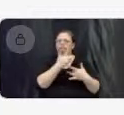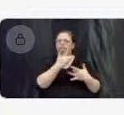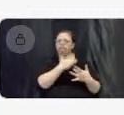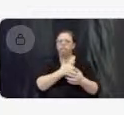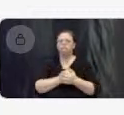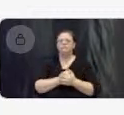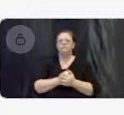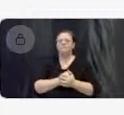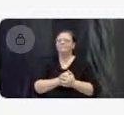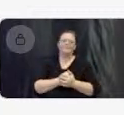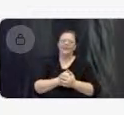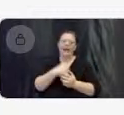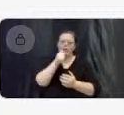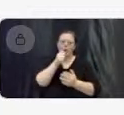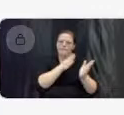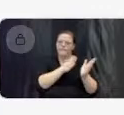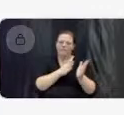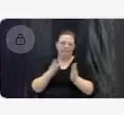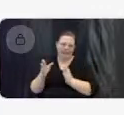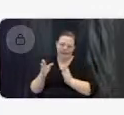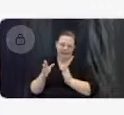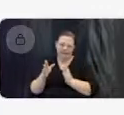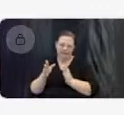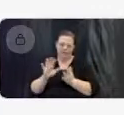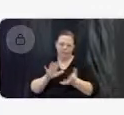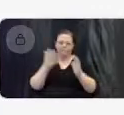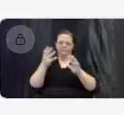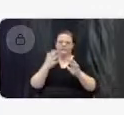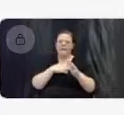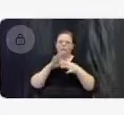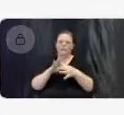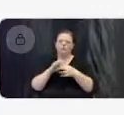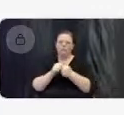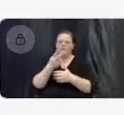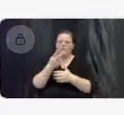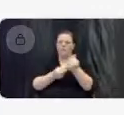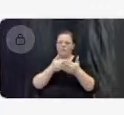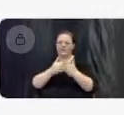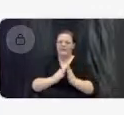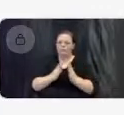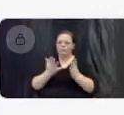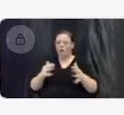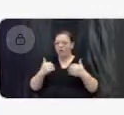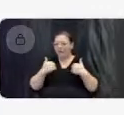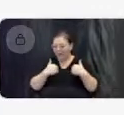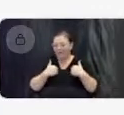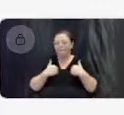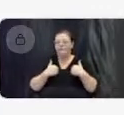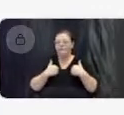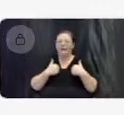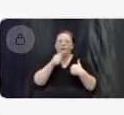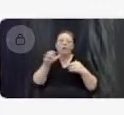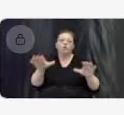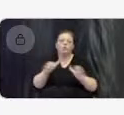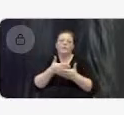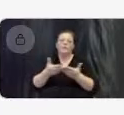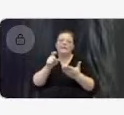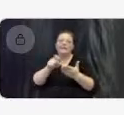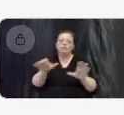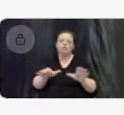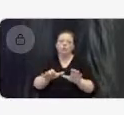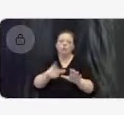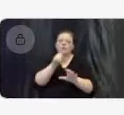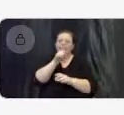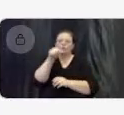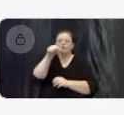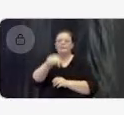I do not plan on jeopardizing my relationship with both the neighbors that I have by not doing the things I need to do to make sure